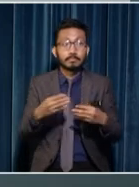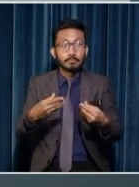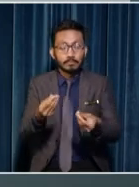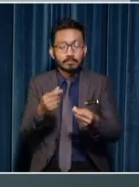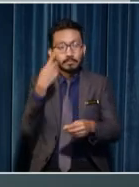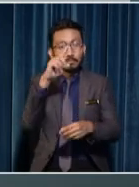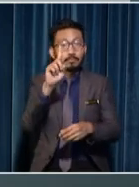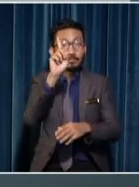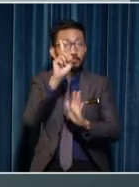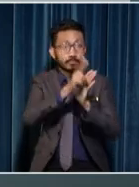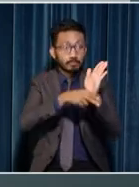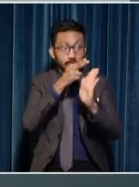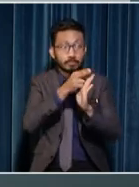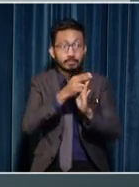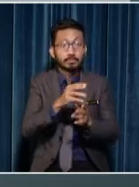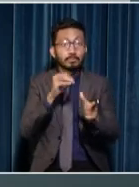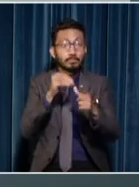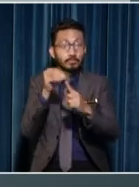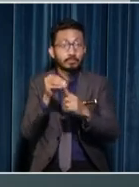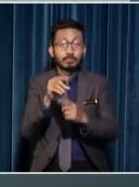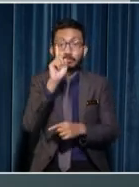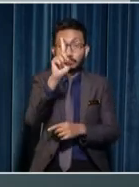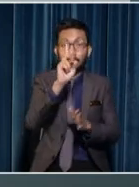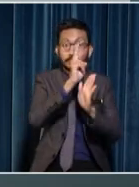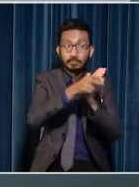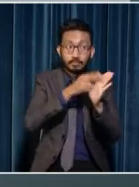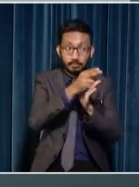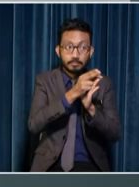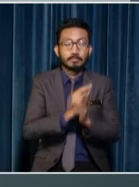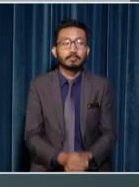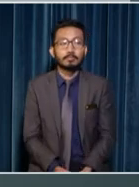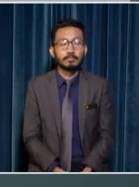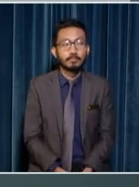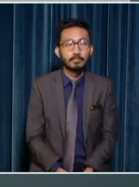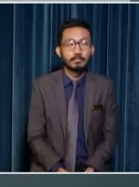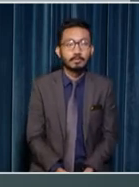for 1 hour or 1 hour.